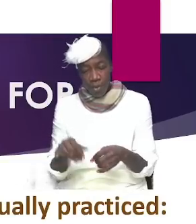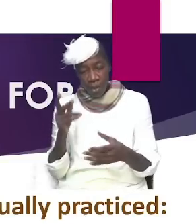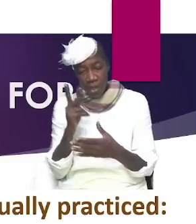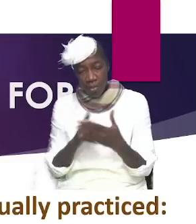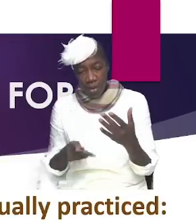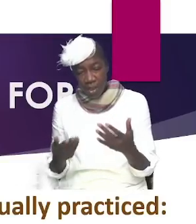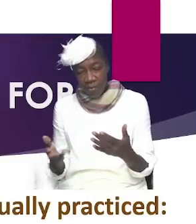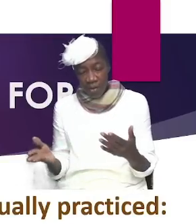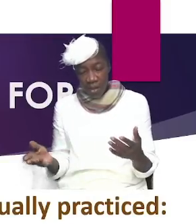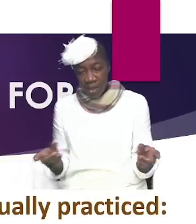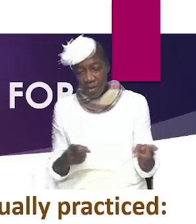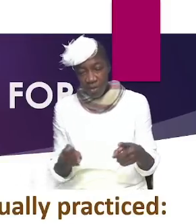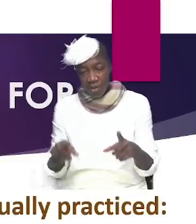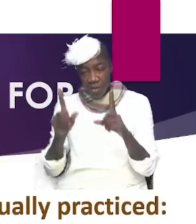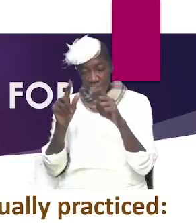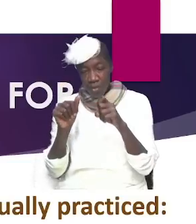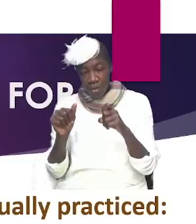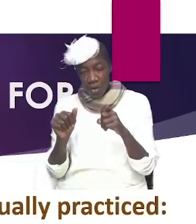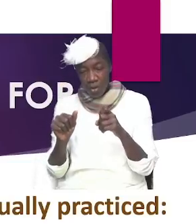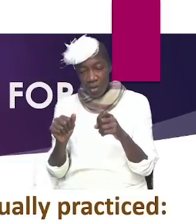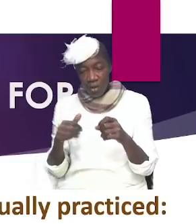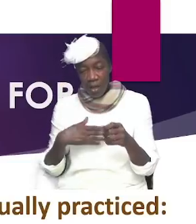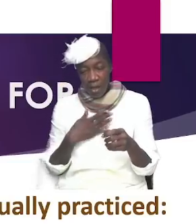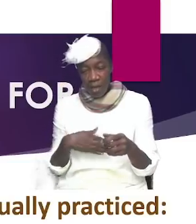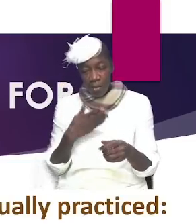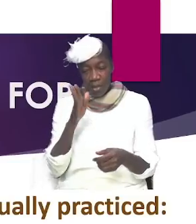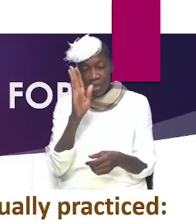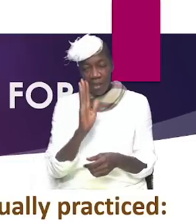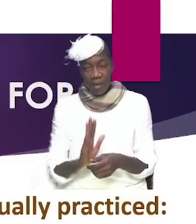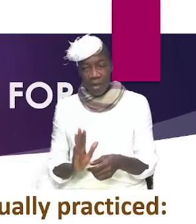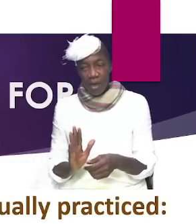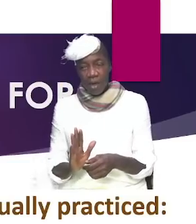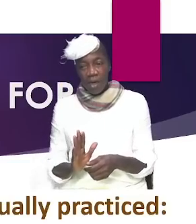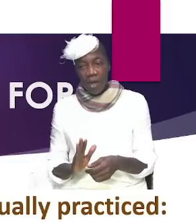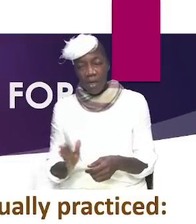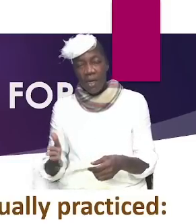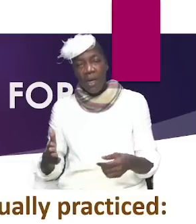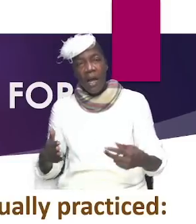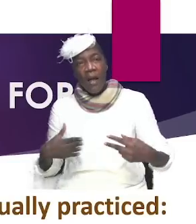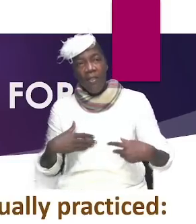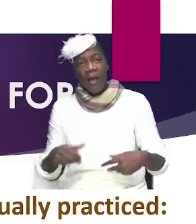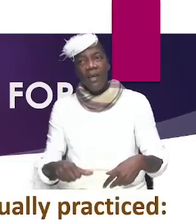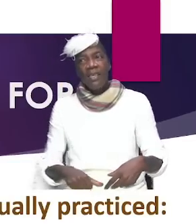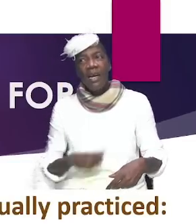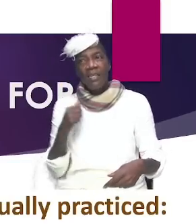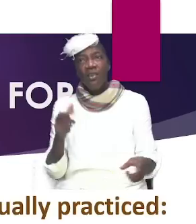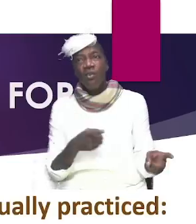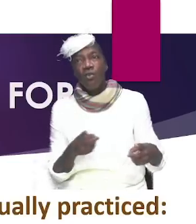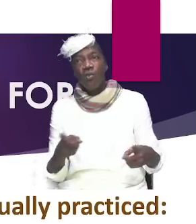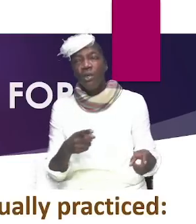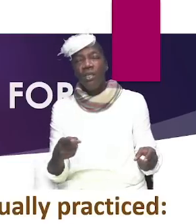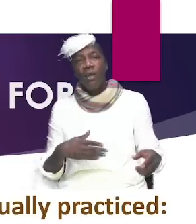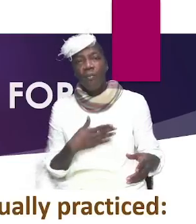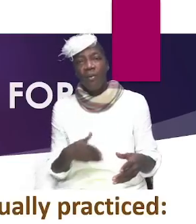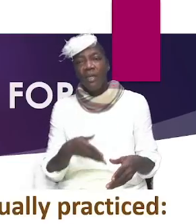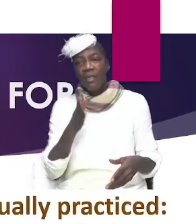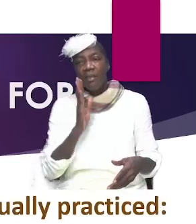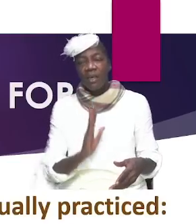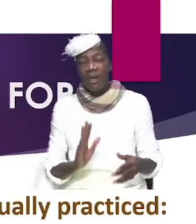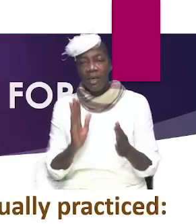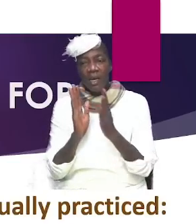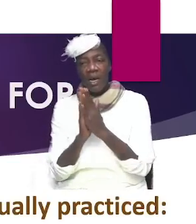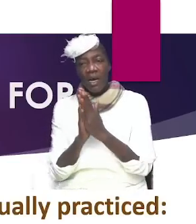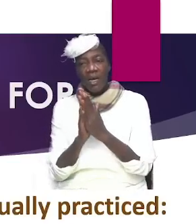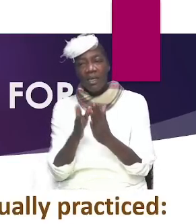do. It must please God. And we must have that attitude that we are doing it to please God. Ask him,